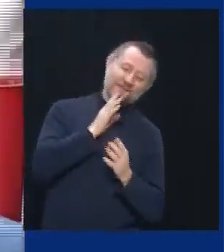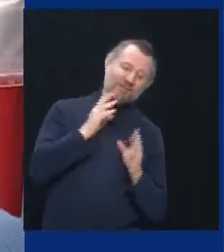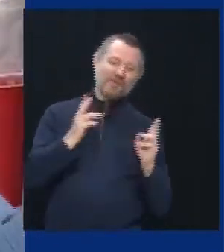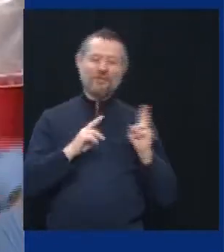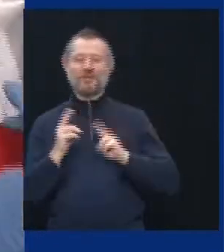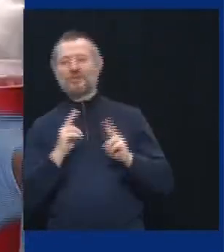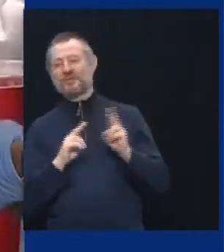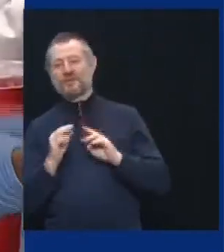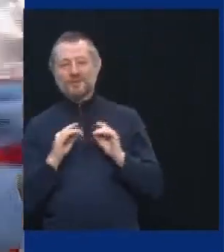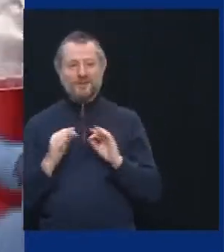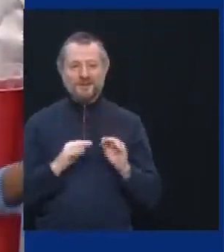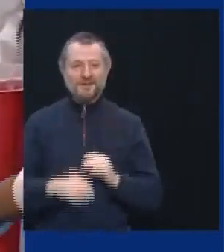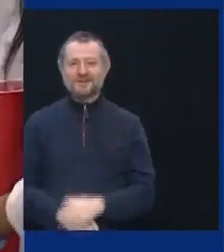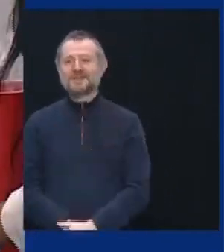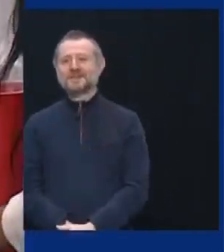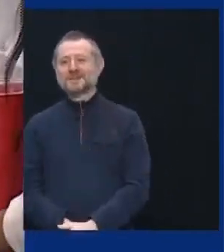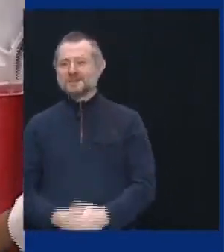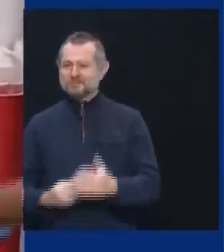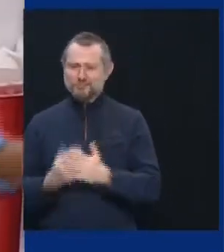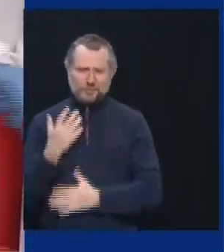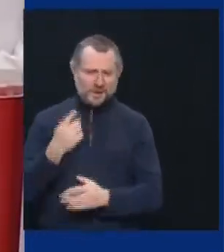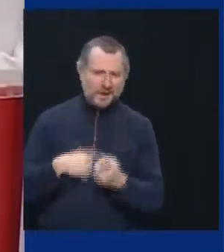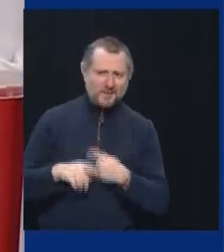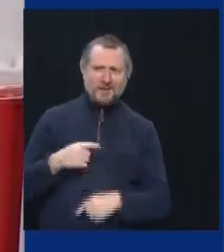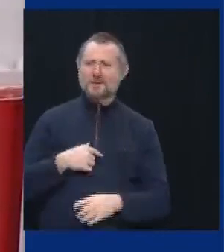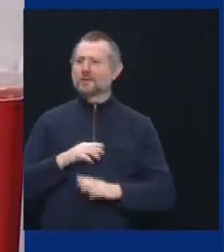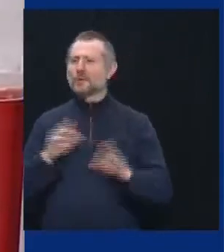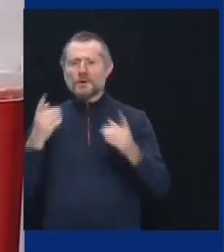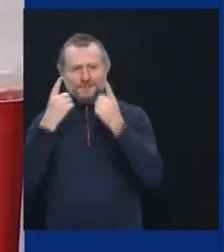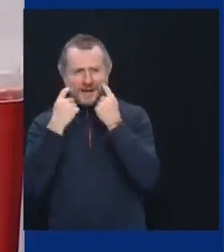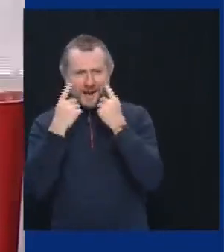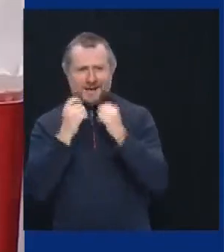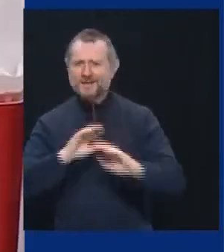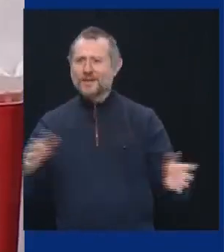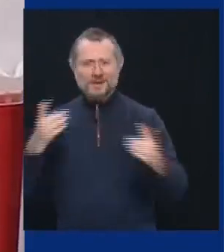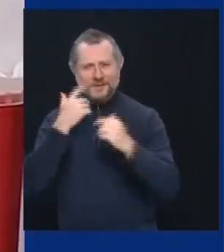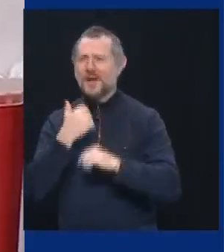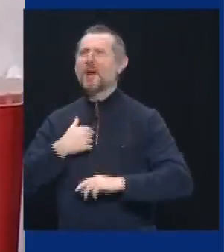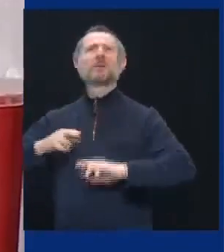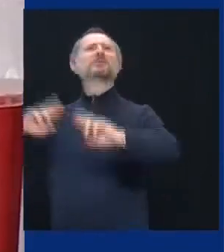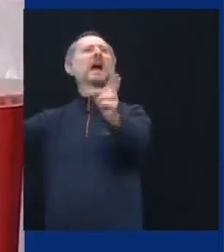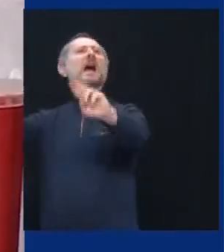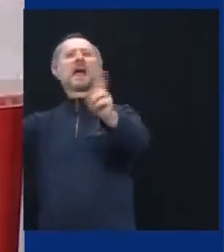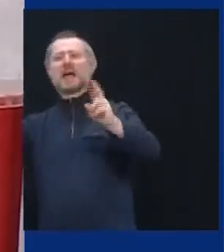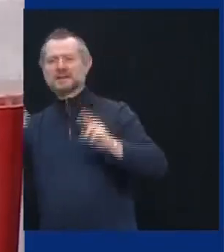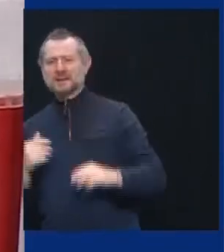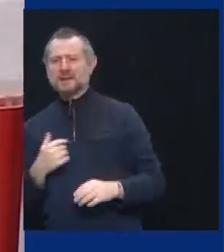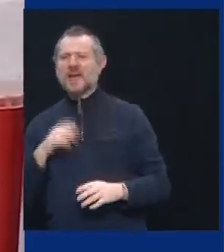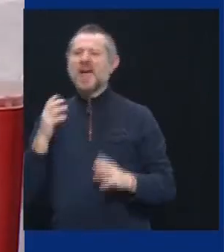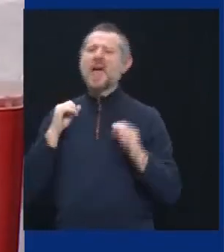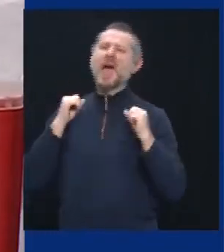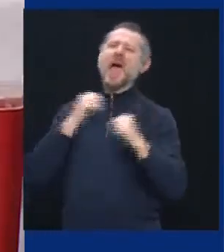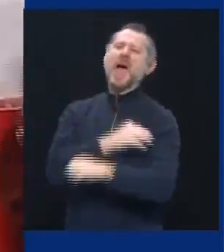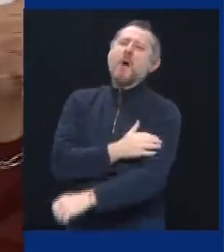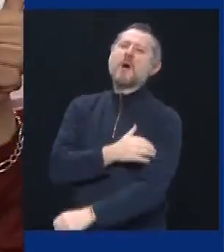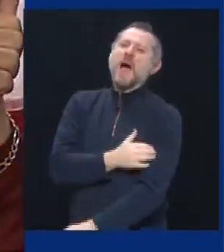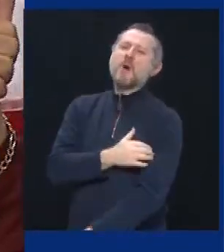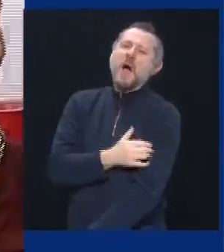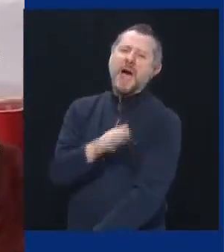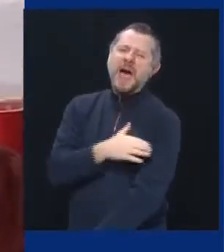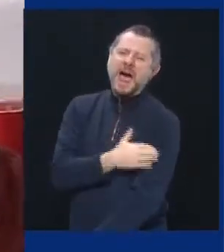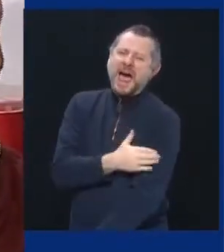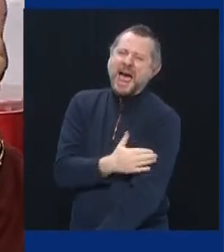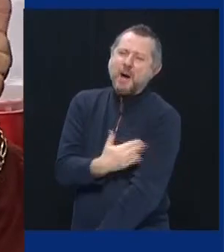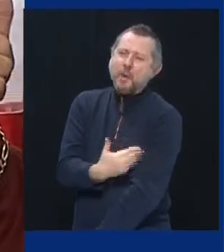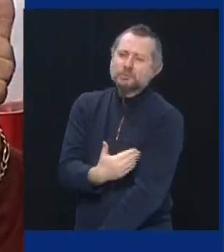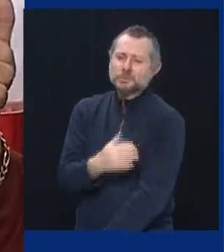slapping. Spring is coming. Don't cry. I'm ready. Ouch. Spring is coming. I'm